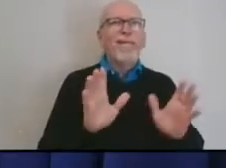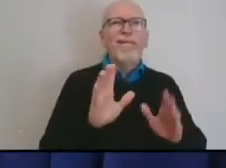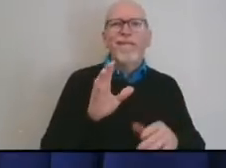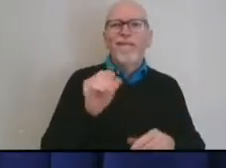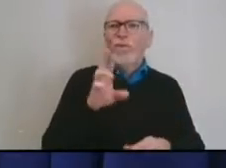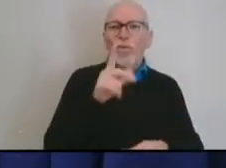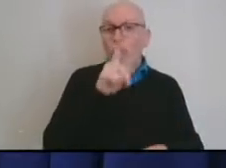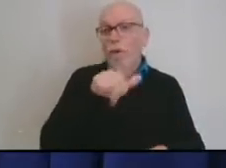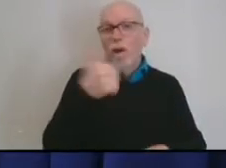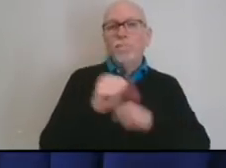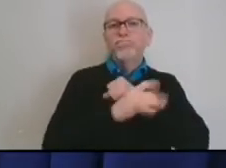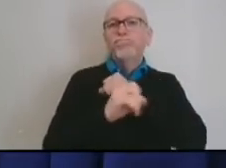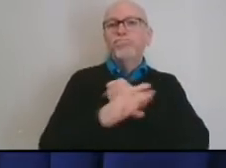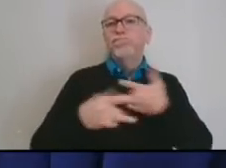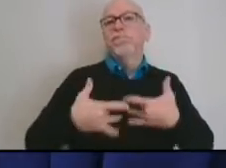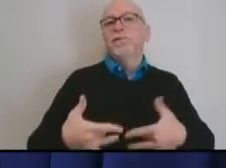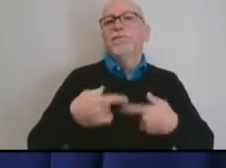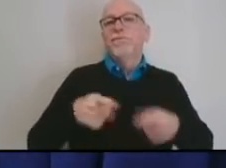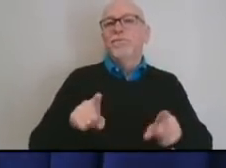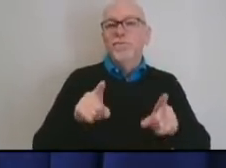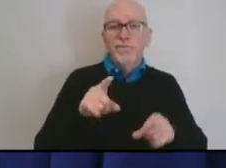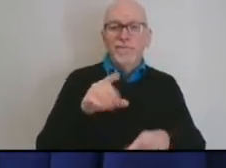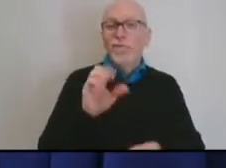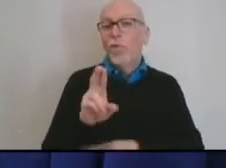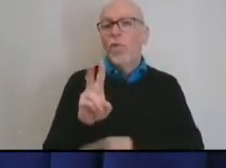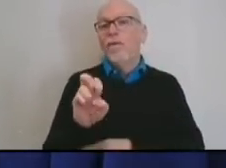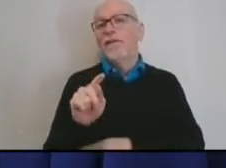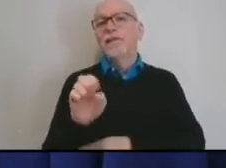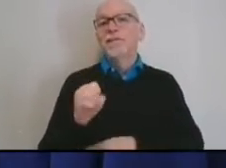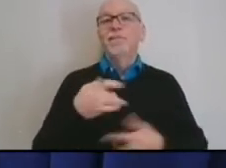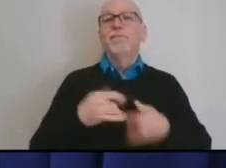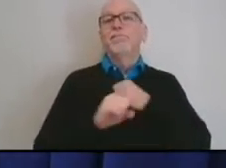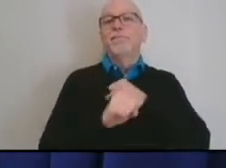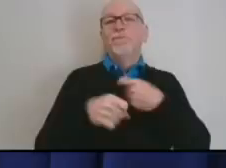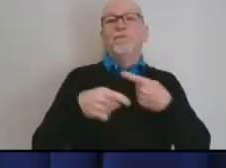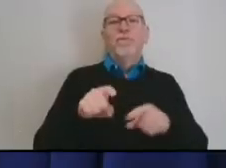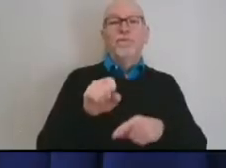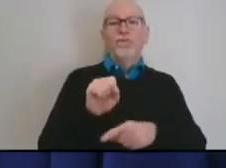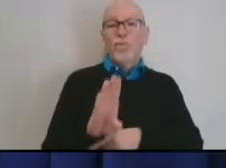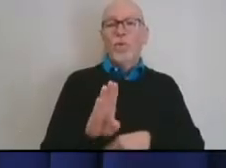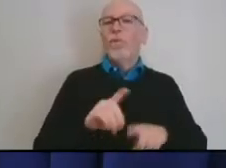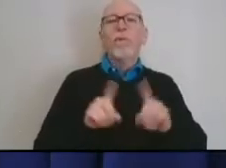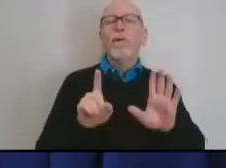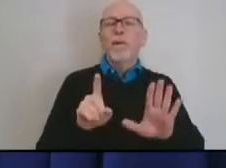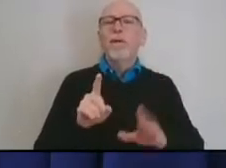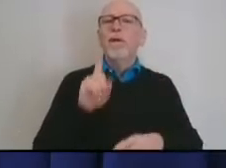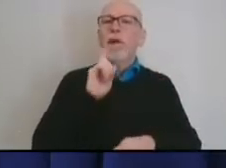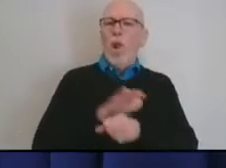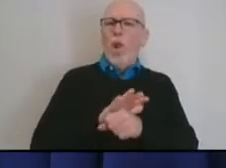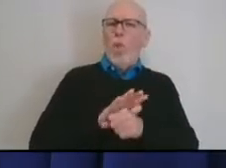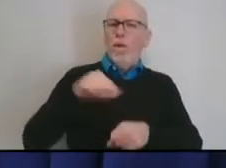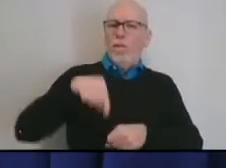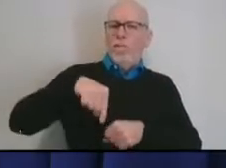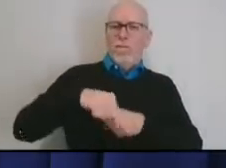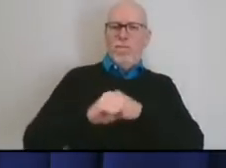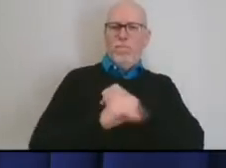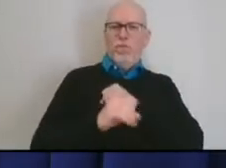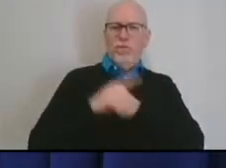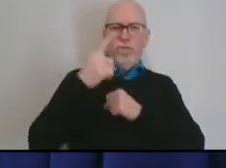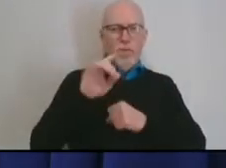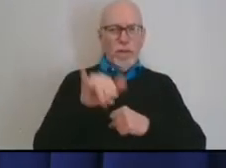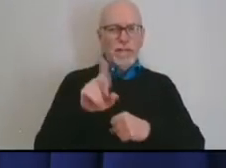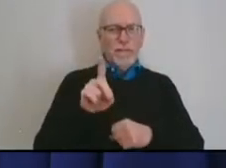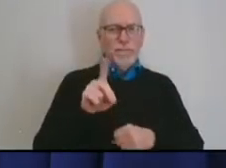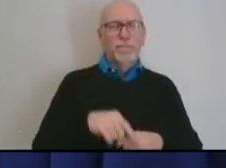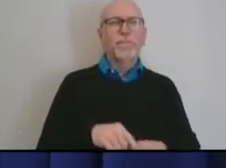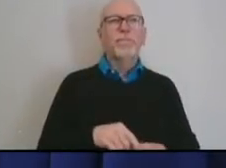blank, Corvette. But these will be locally aired in the state of Indiana.